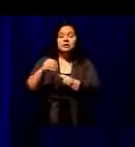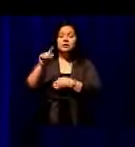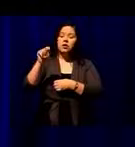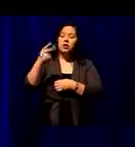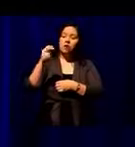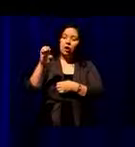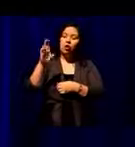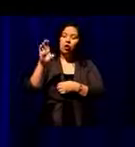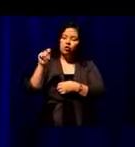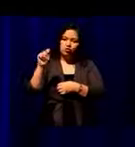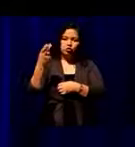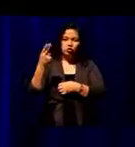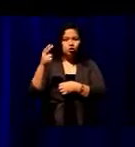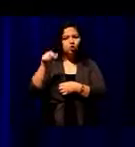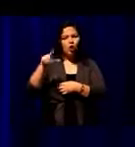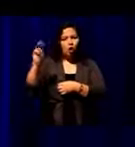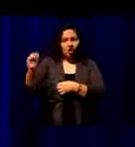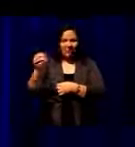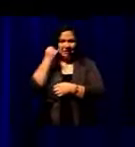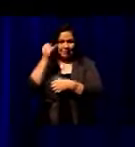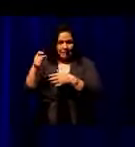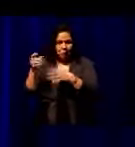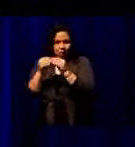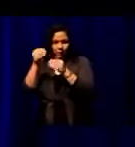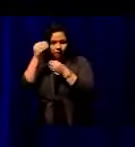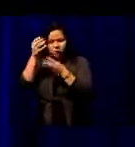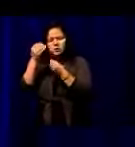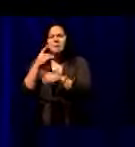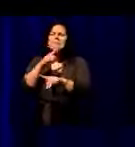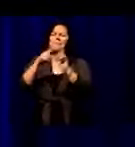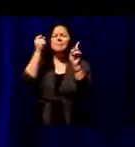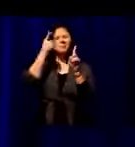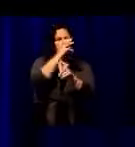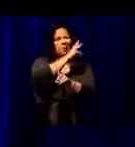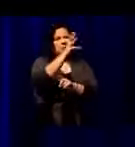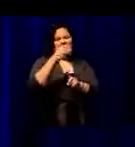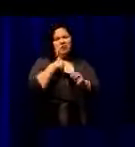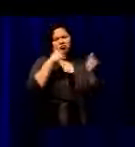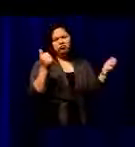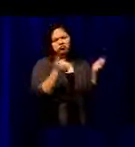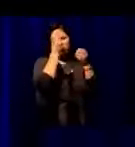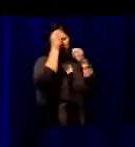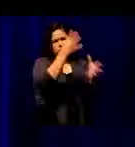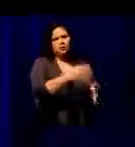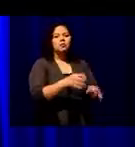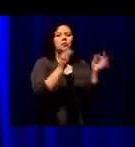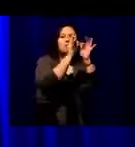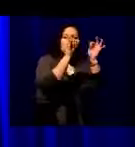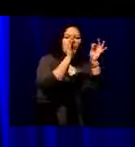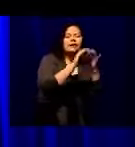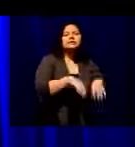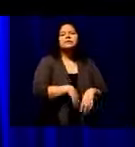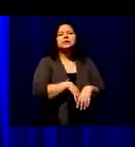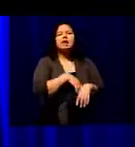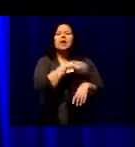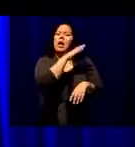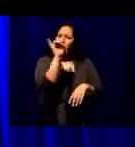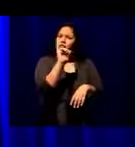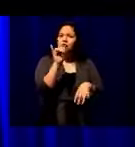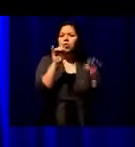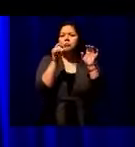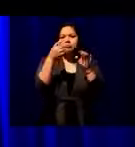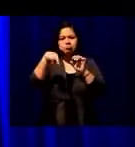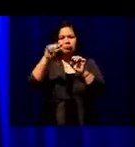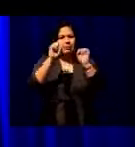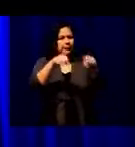boxoffice@thecultch.com for more information. But there's lots of information on the website, including the pricing, and you can also pay